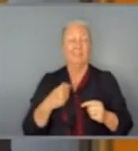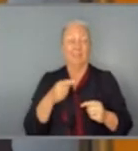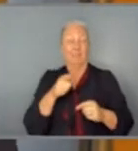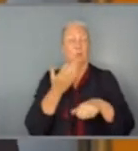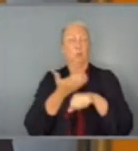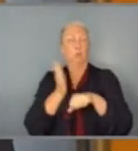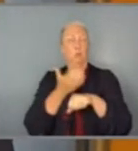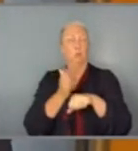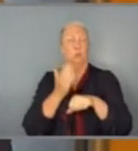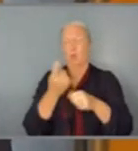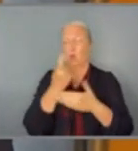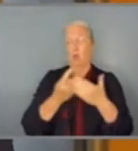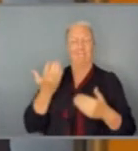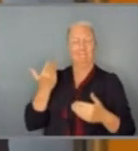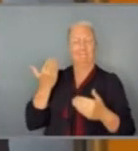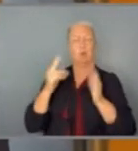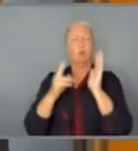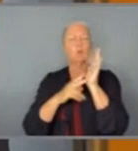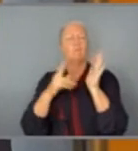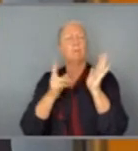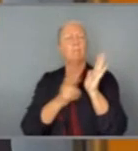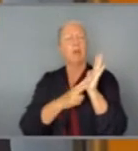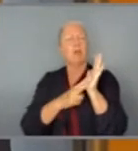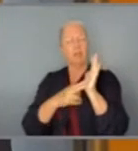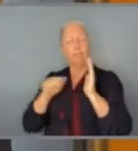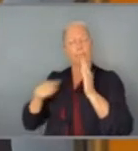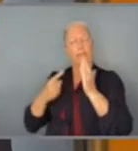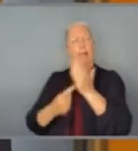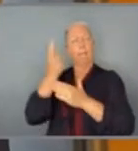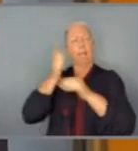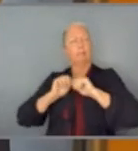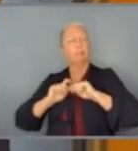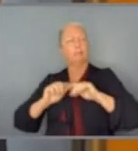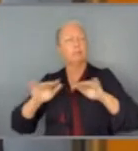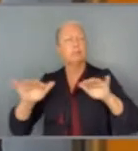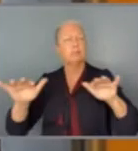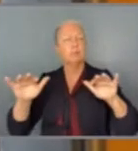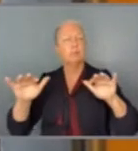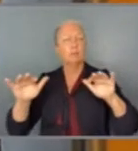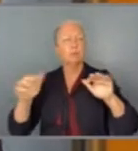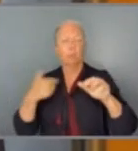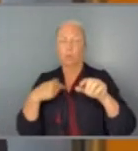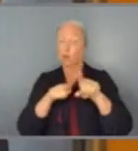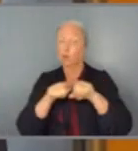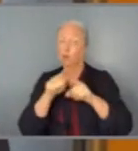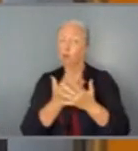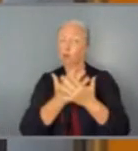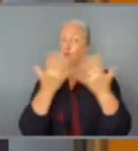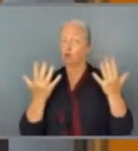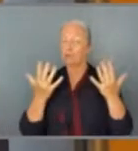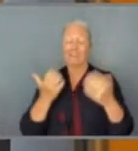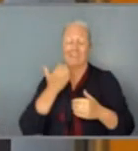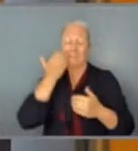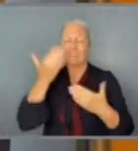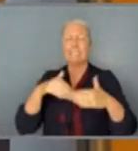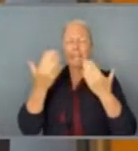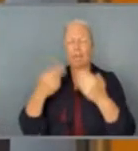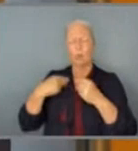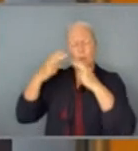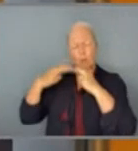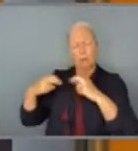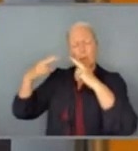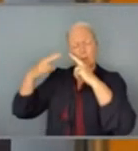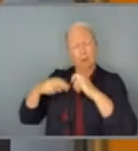late November. It's a very new phenomenon. We're learning a lot. Every day we learn something new